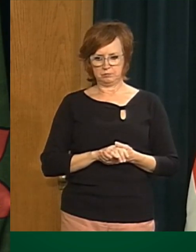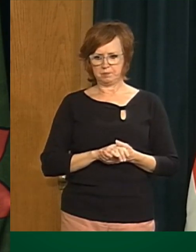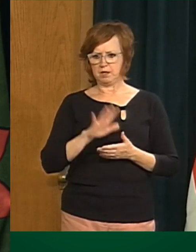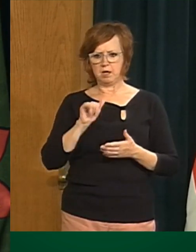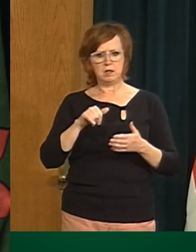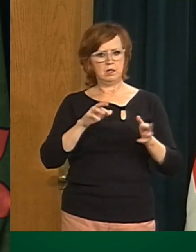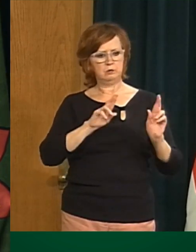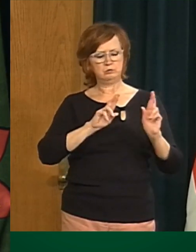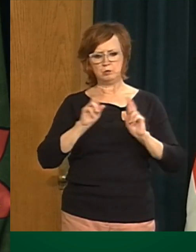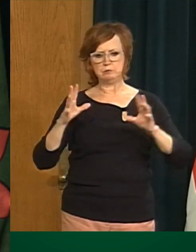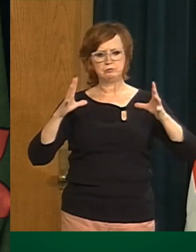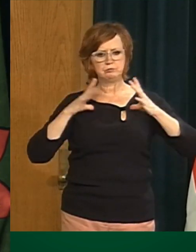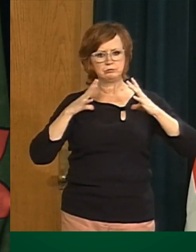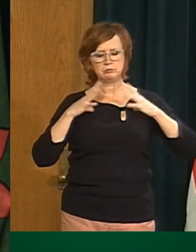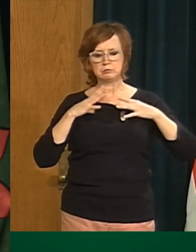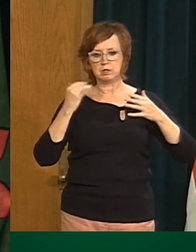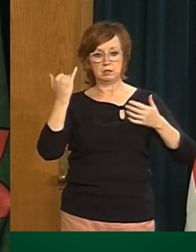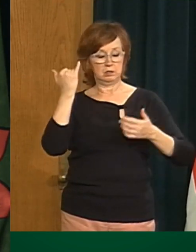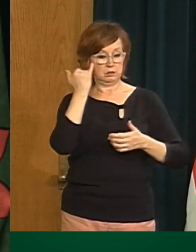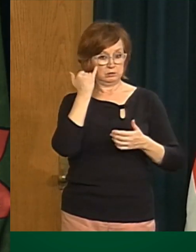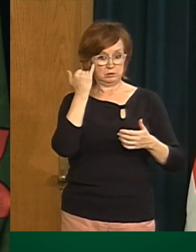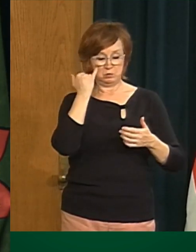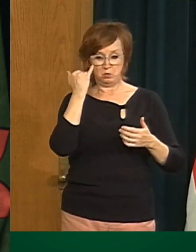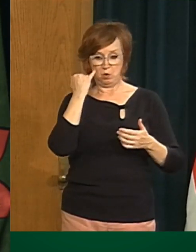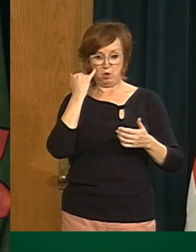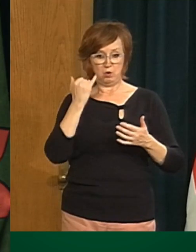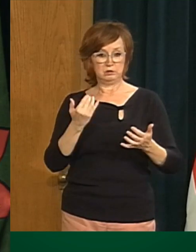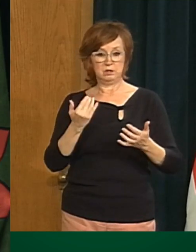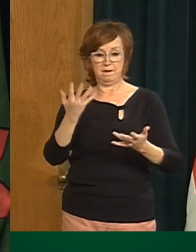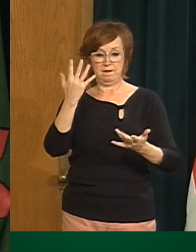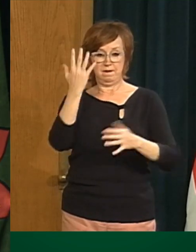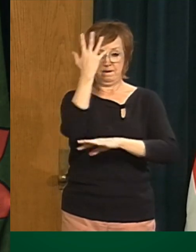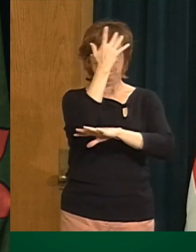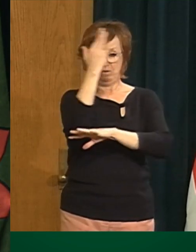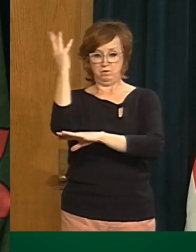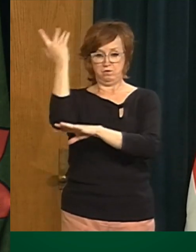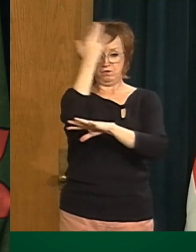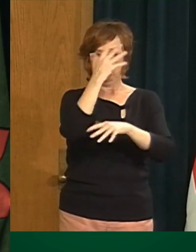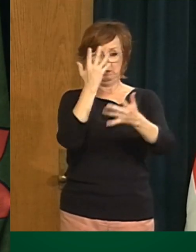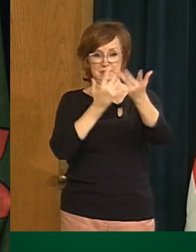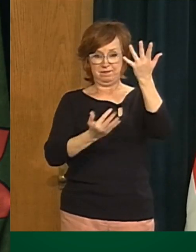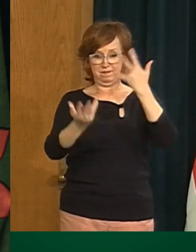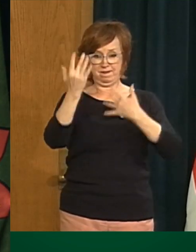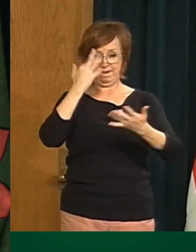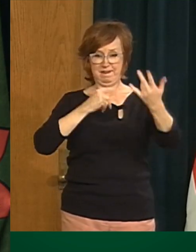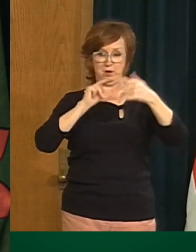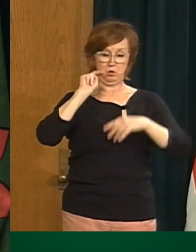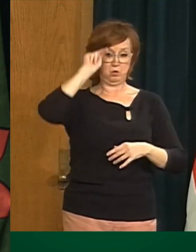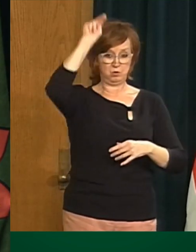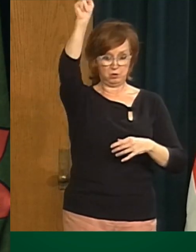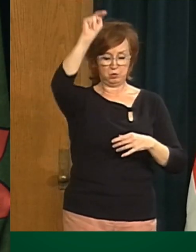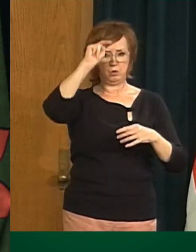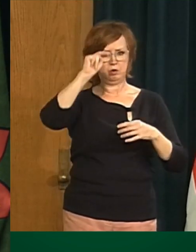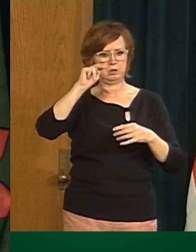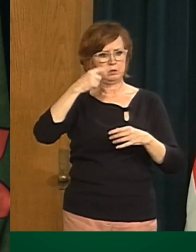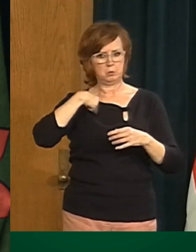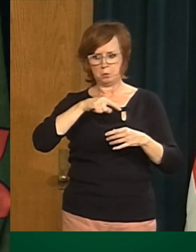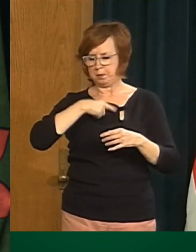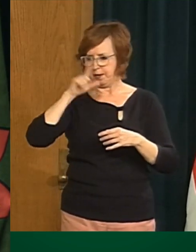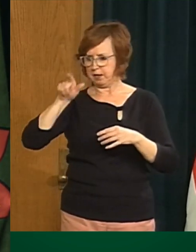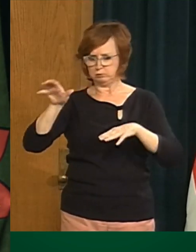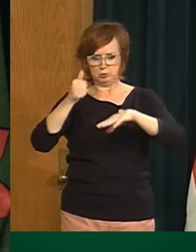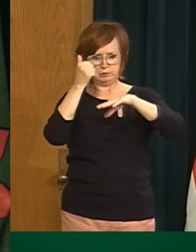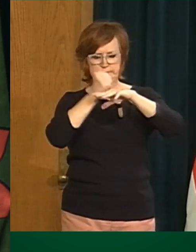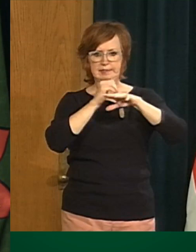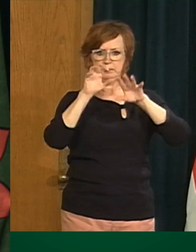we would react when we have a forest fire or when we have a flood. So there is a chain of command between government and a chain of command that allows